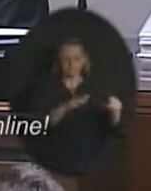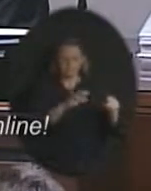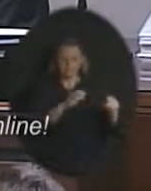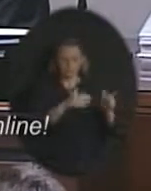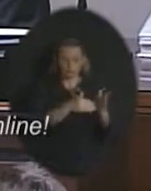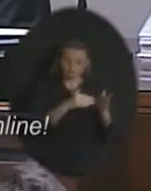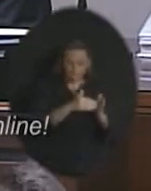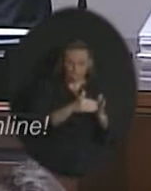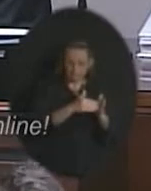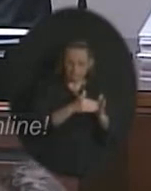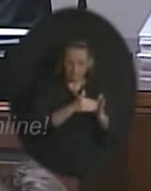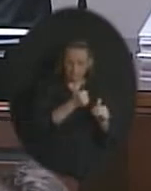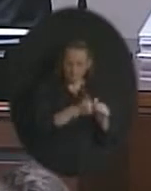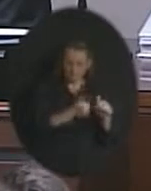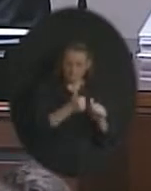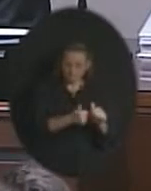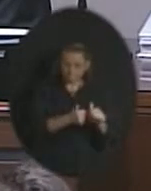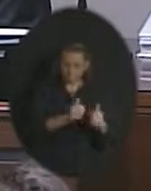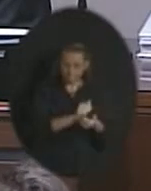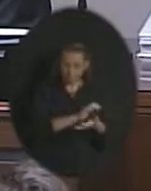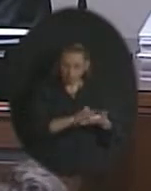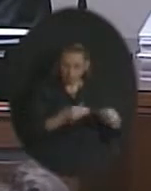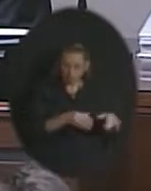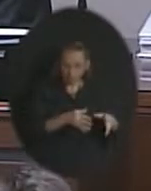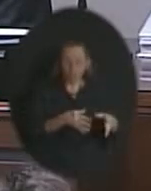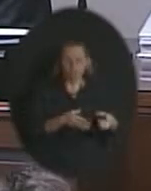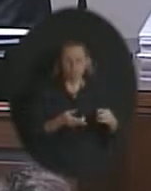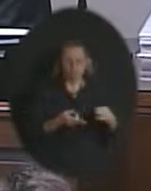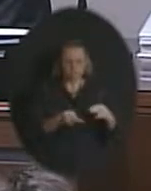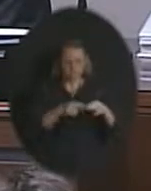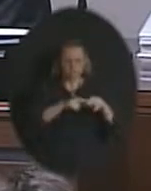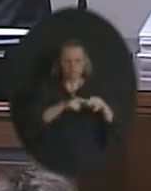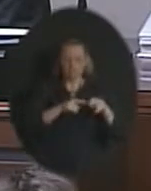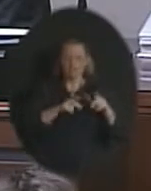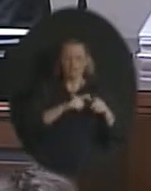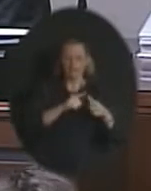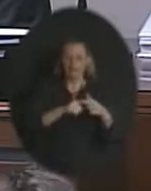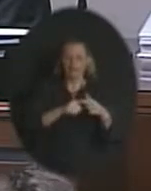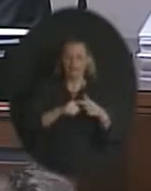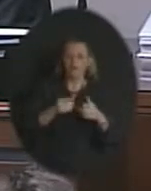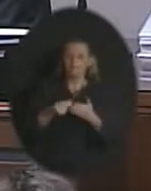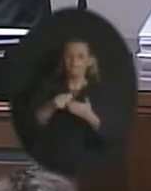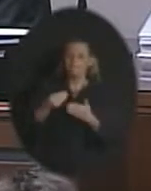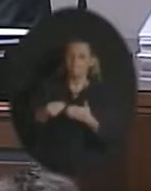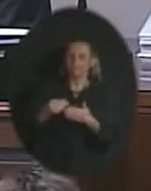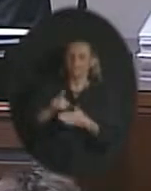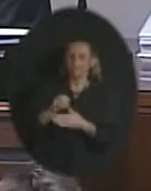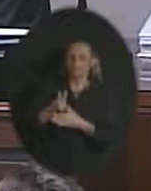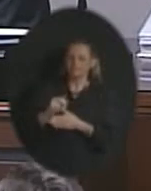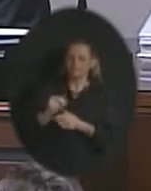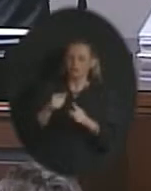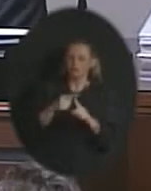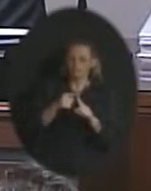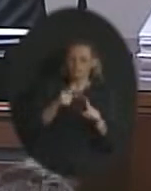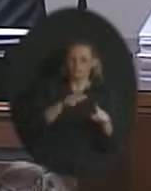$500 million per loss. Also buying the deductible buy-down from $500,000 to $100,000 for Wind